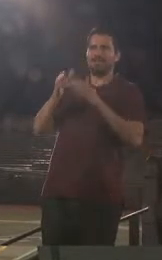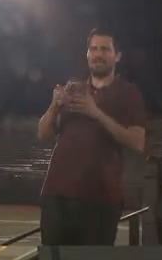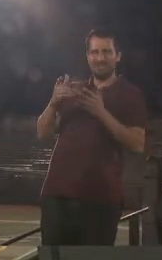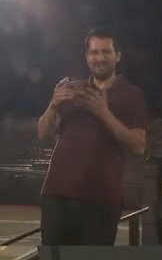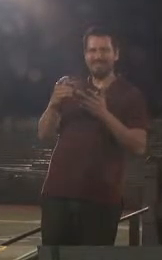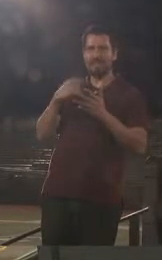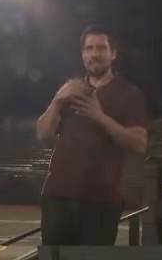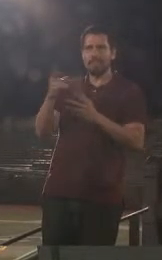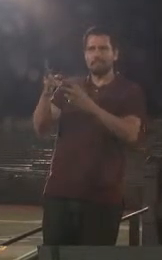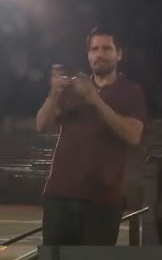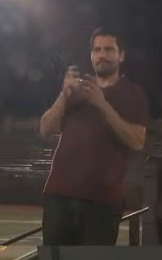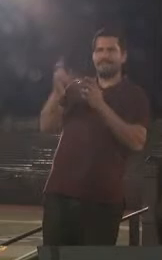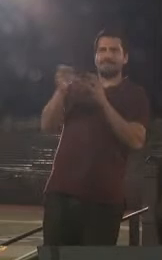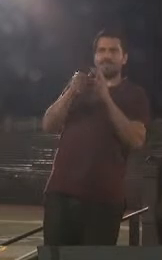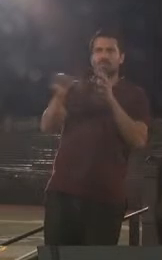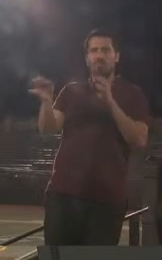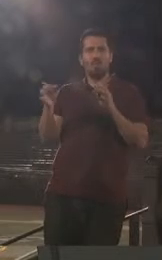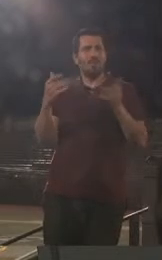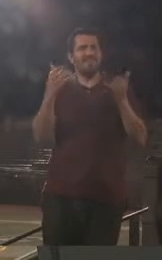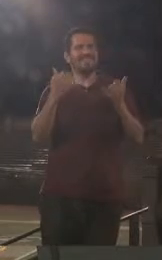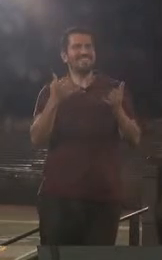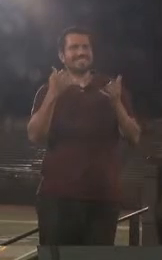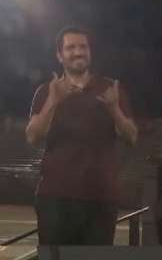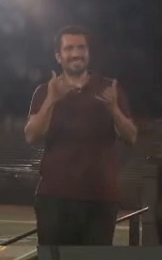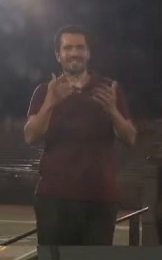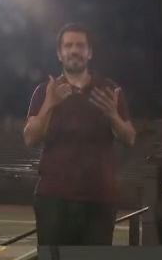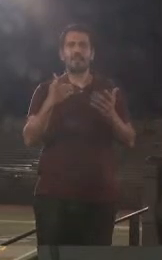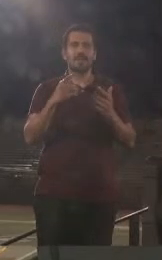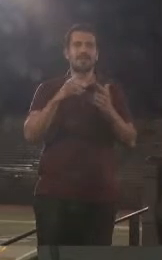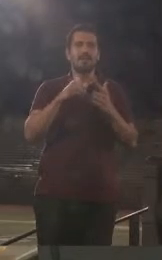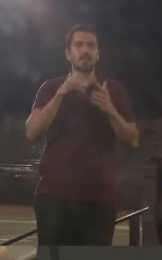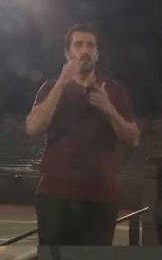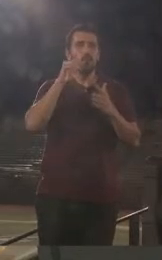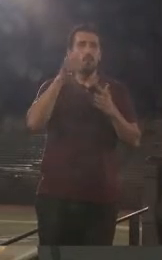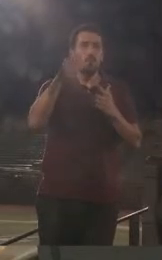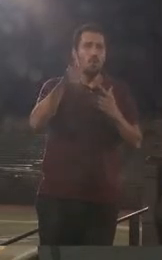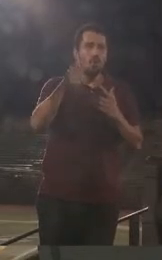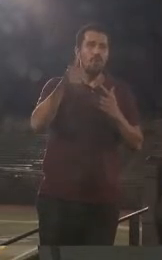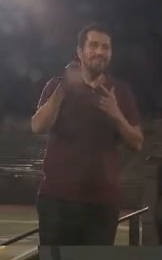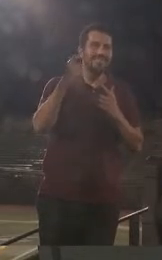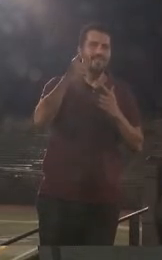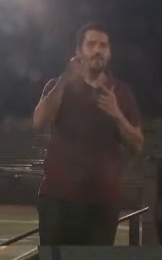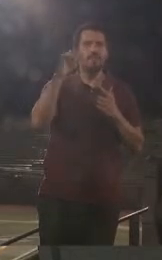mystery, and today is a gift. That is why they call it the present.